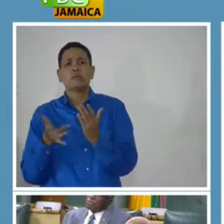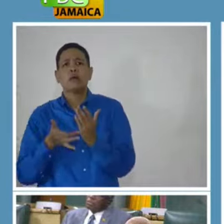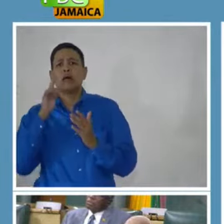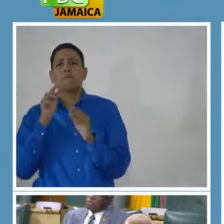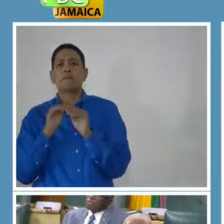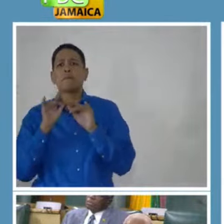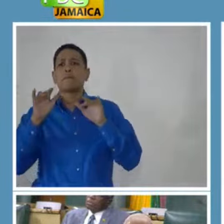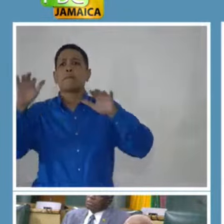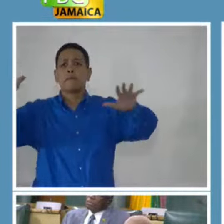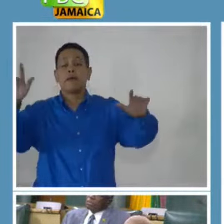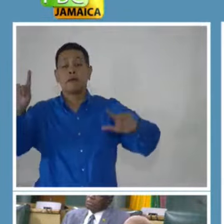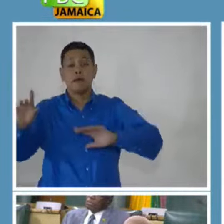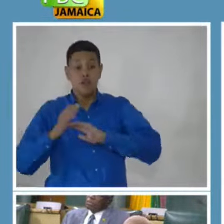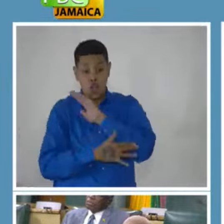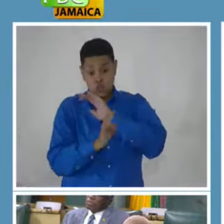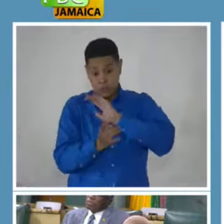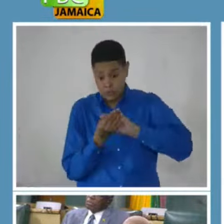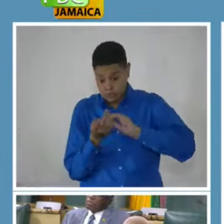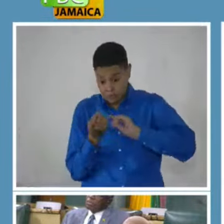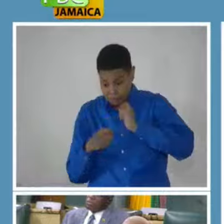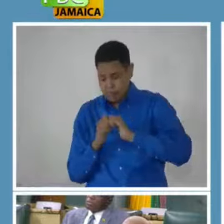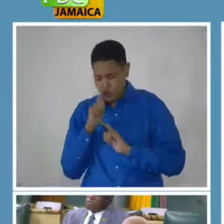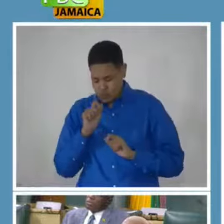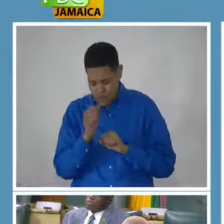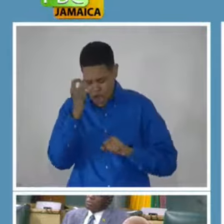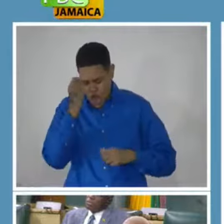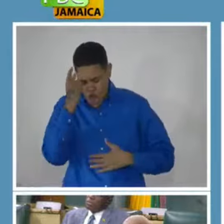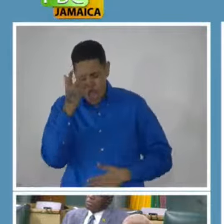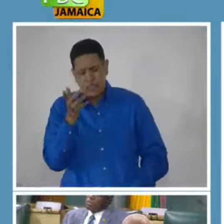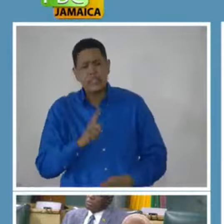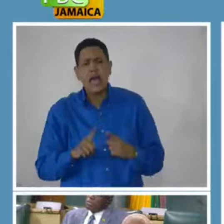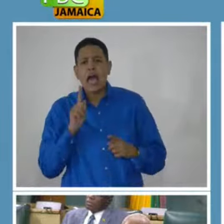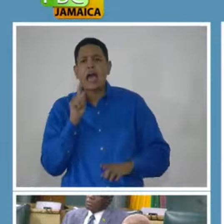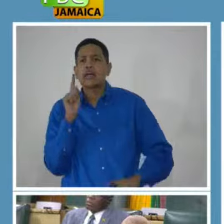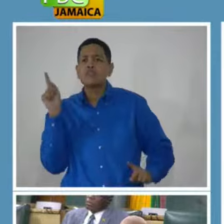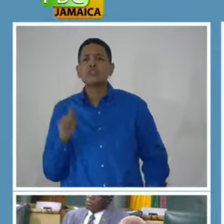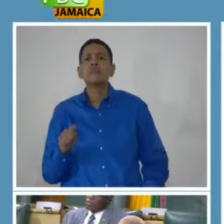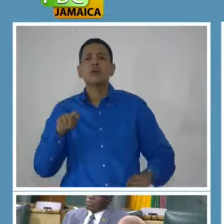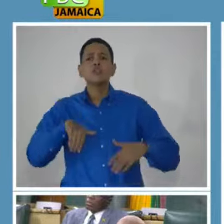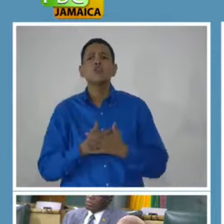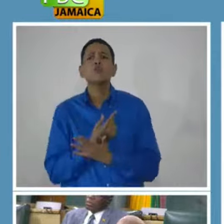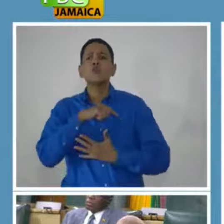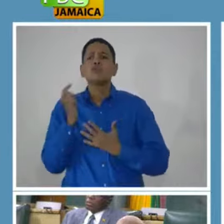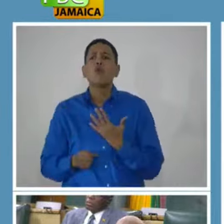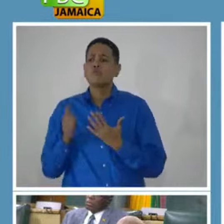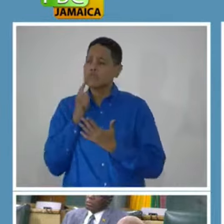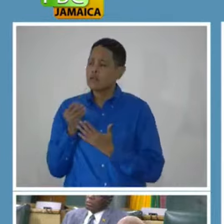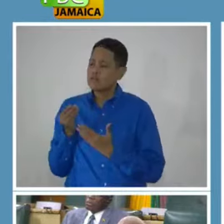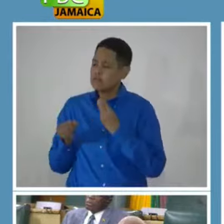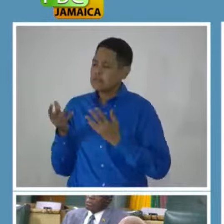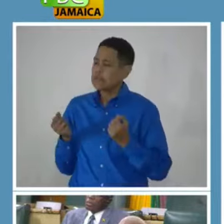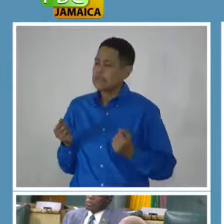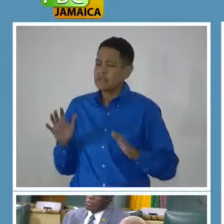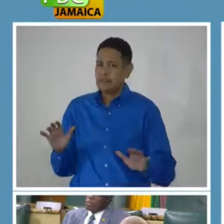countries must adapt how they understand and respond to new forms of economic